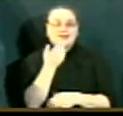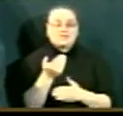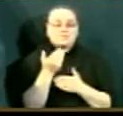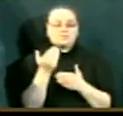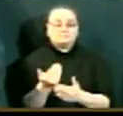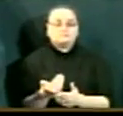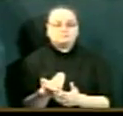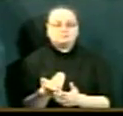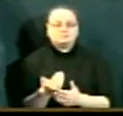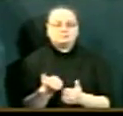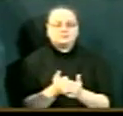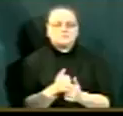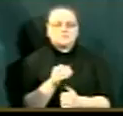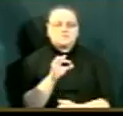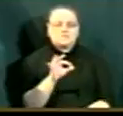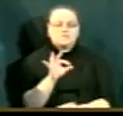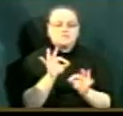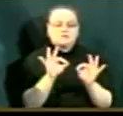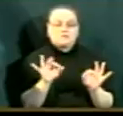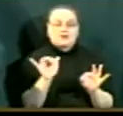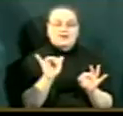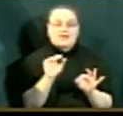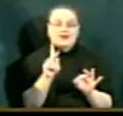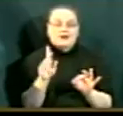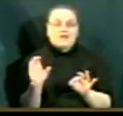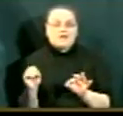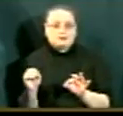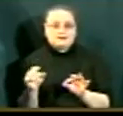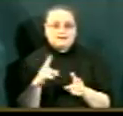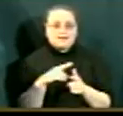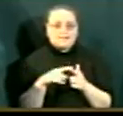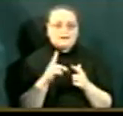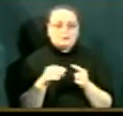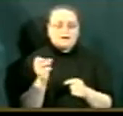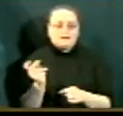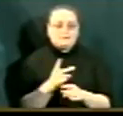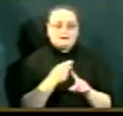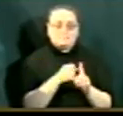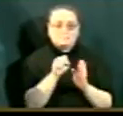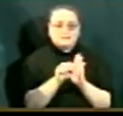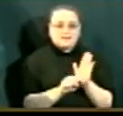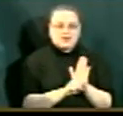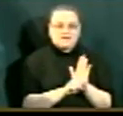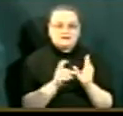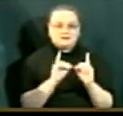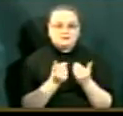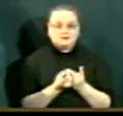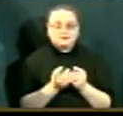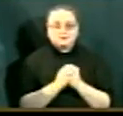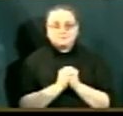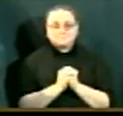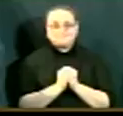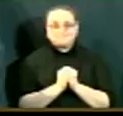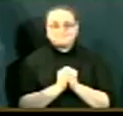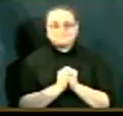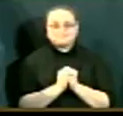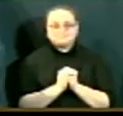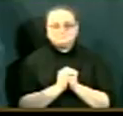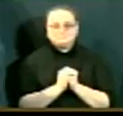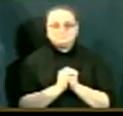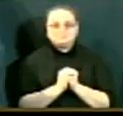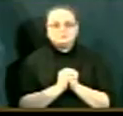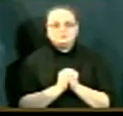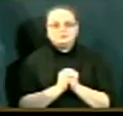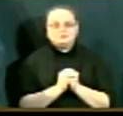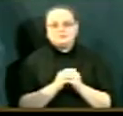go with a format like Knox County, and when it came back from the State Department of Ed, it was